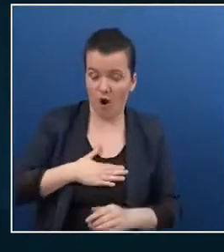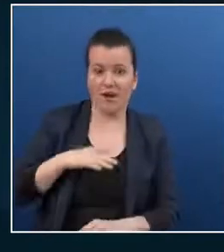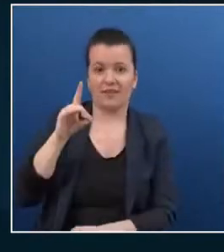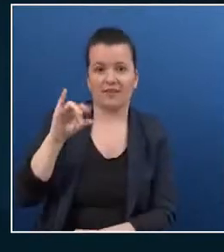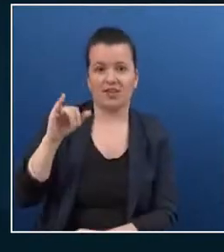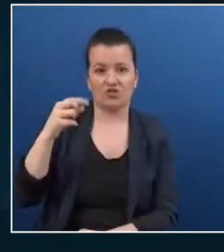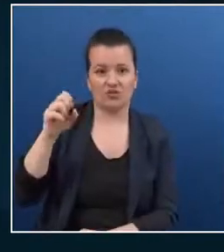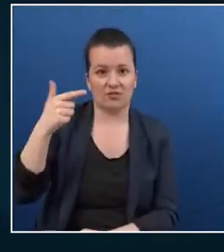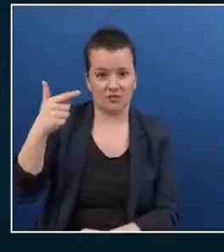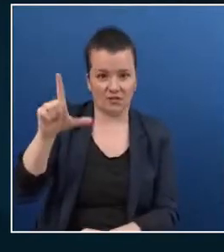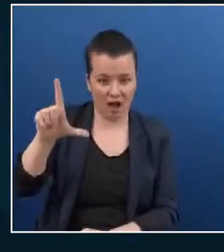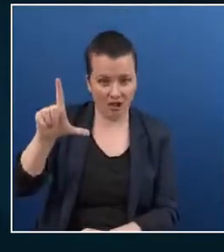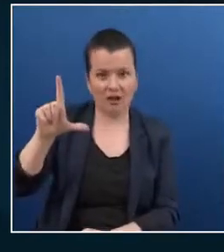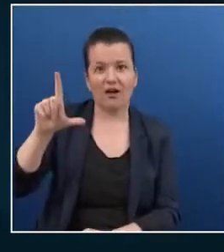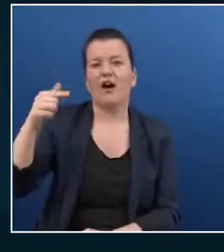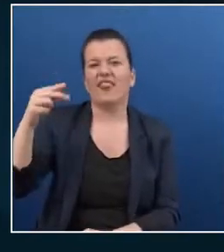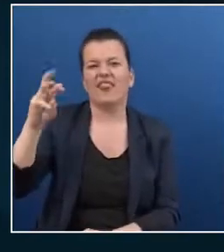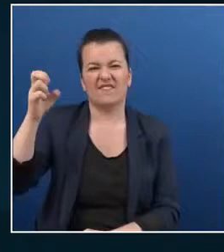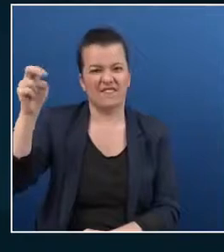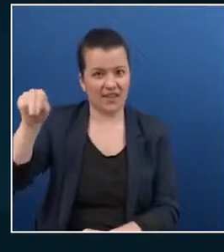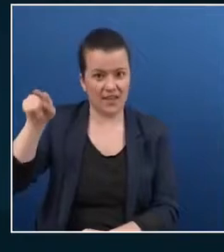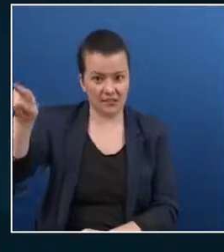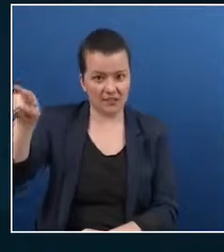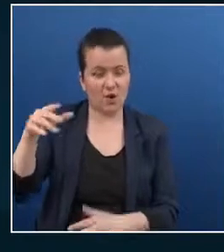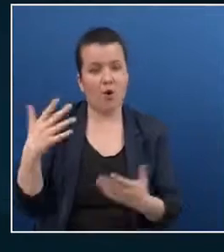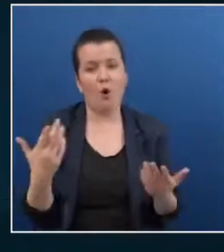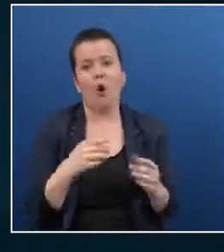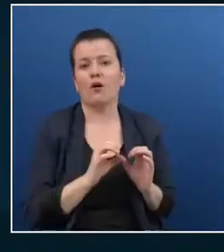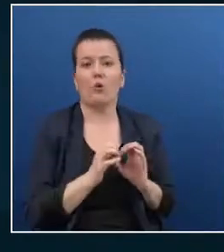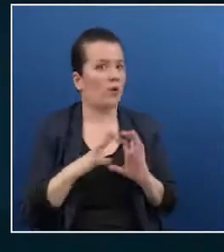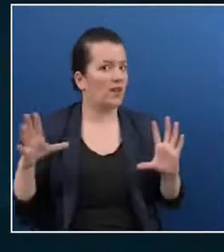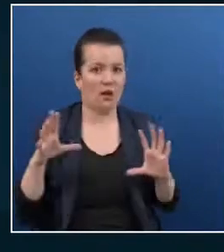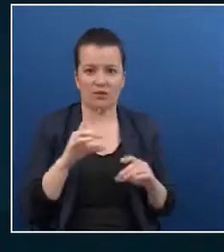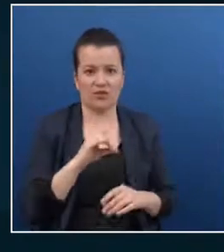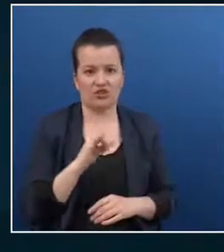IoT PaaS, version without Digital Twins.